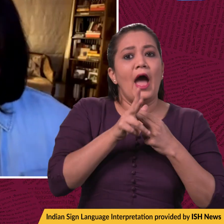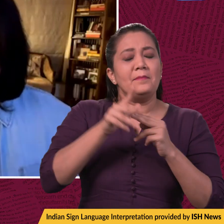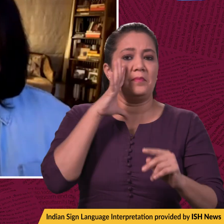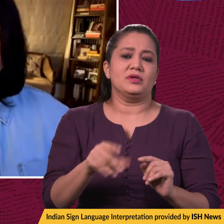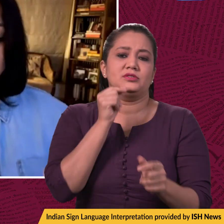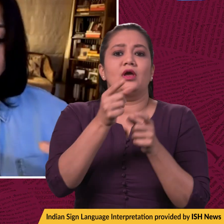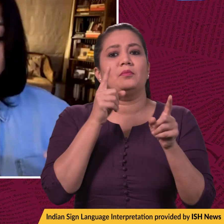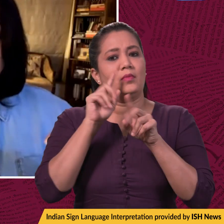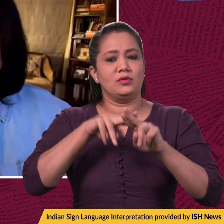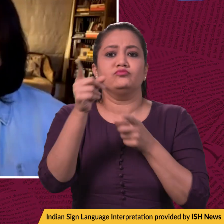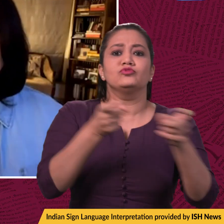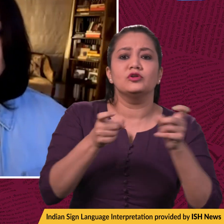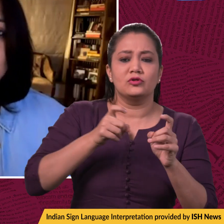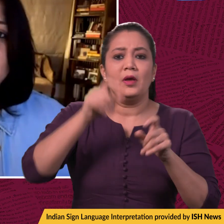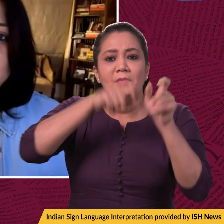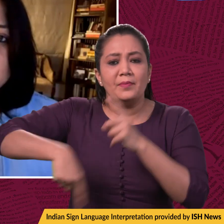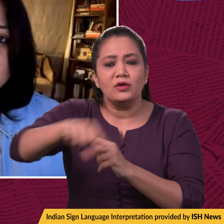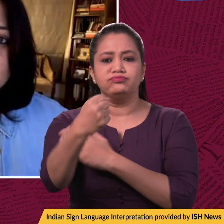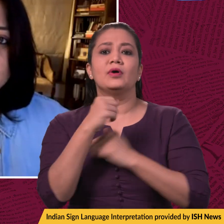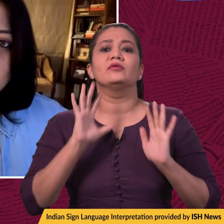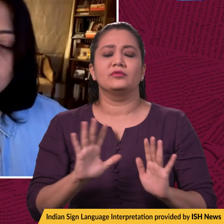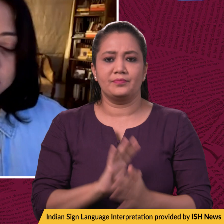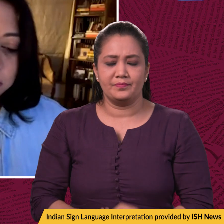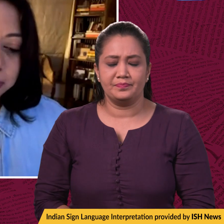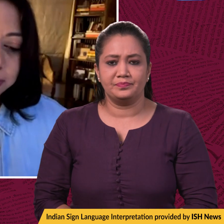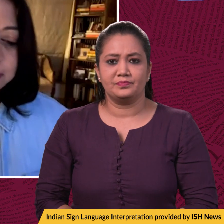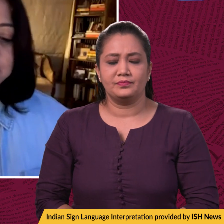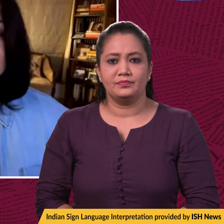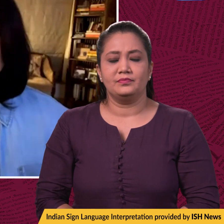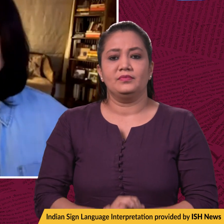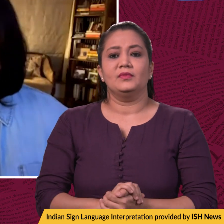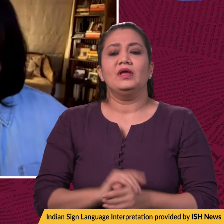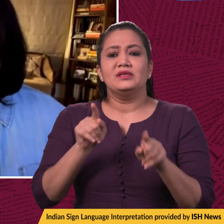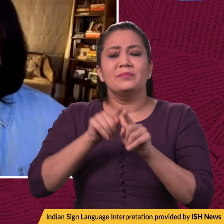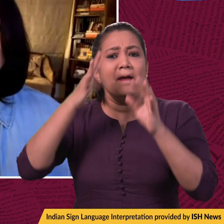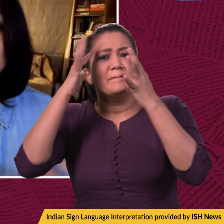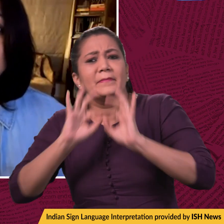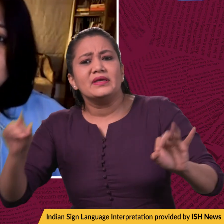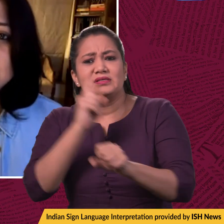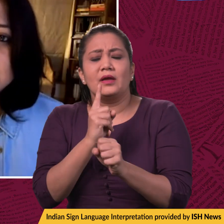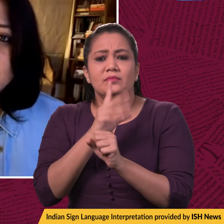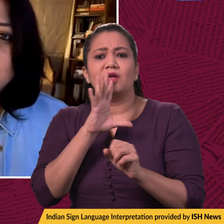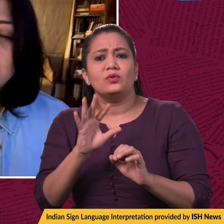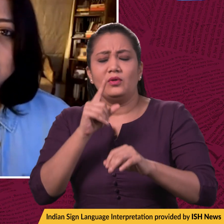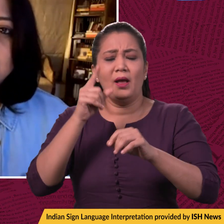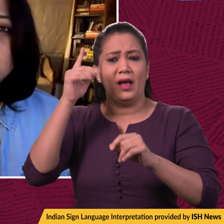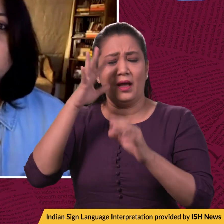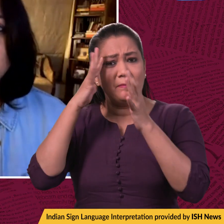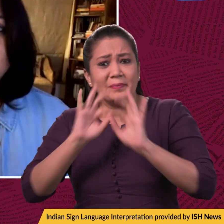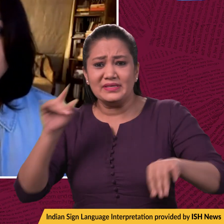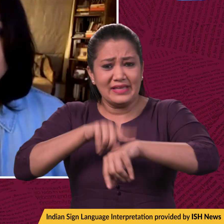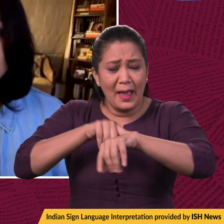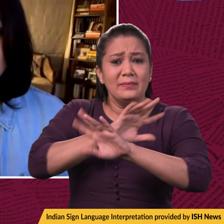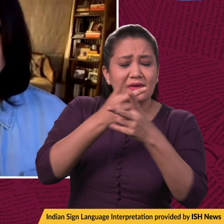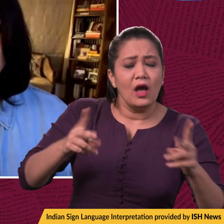necessary in order to give civil power, more power. Remember, in peace times, it's the police that maintains law